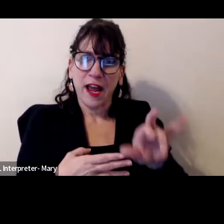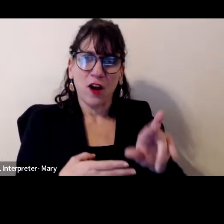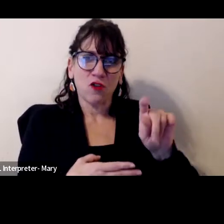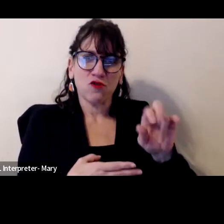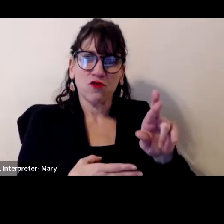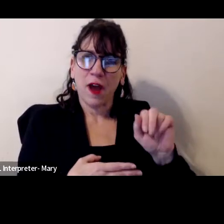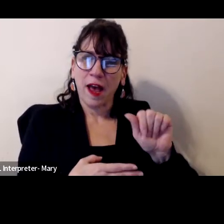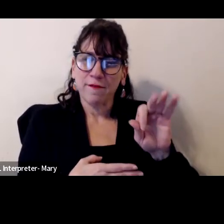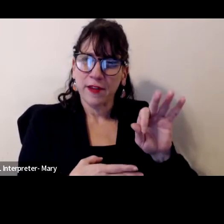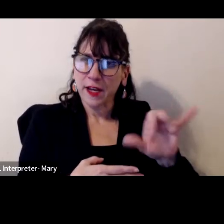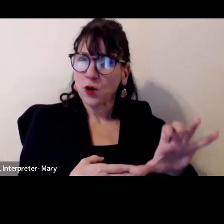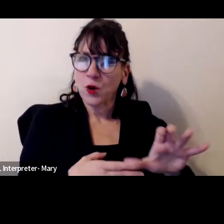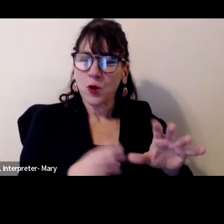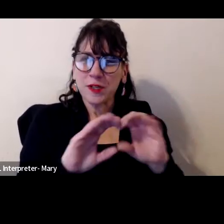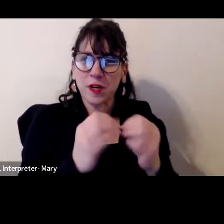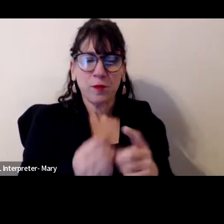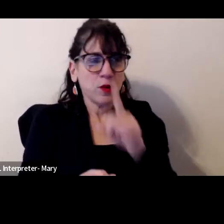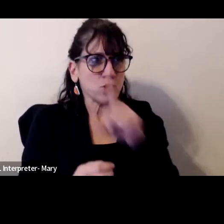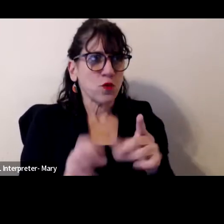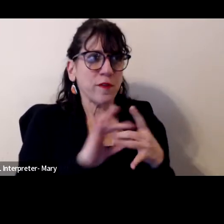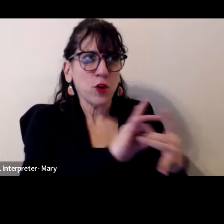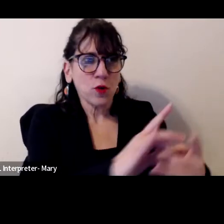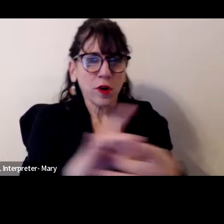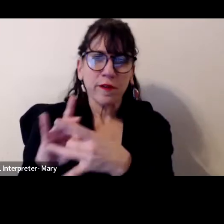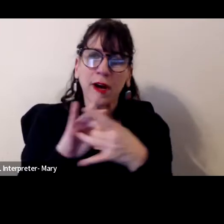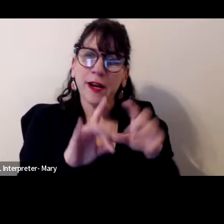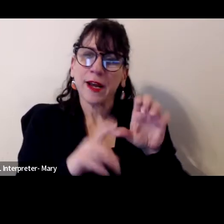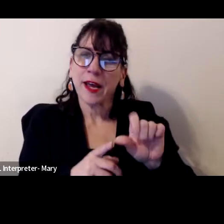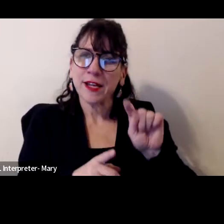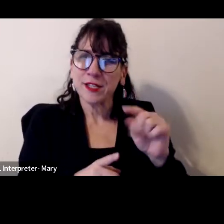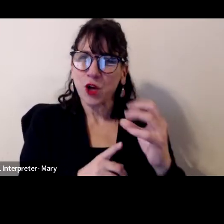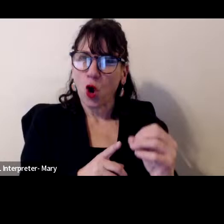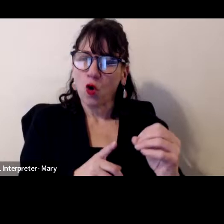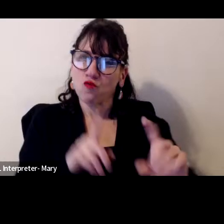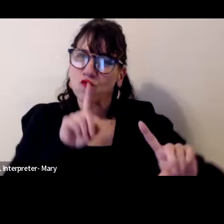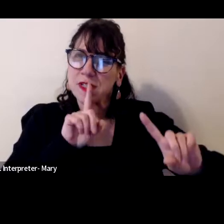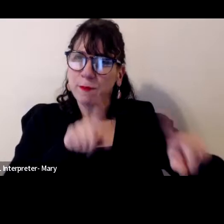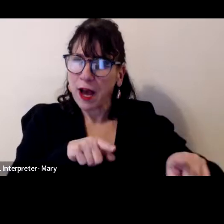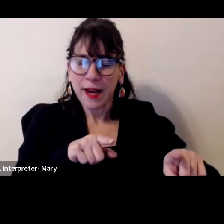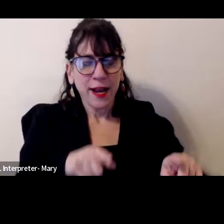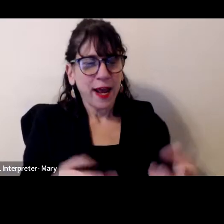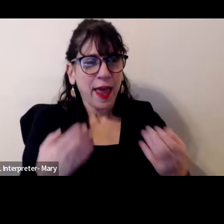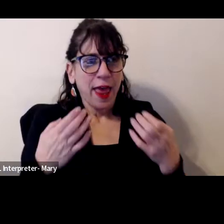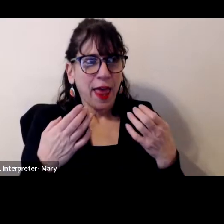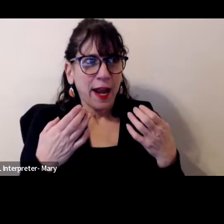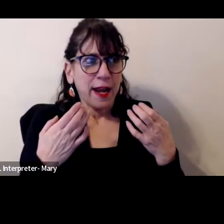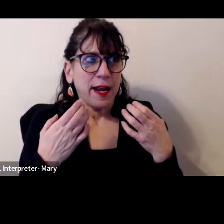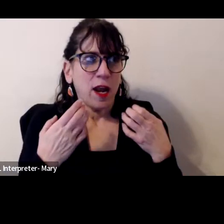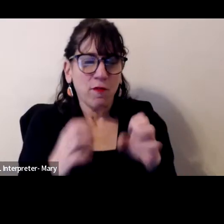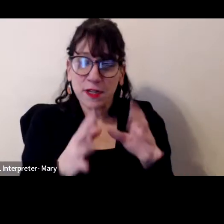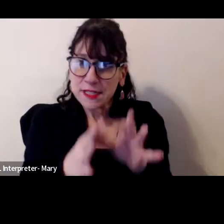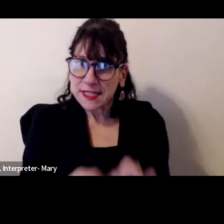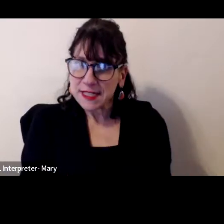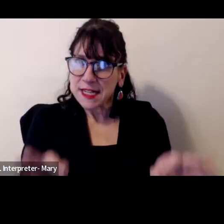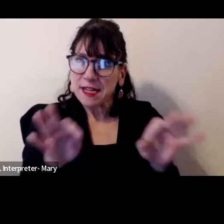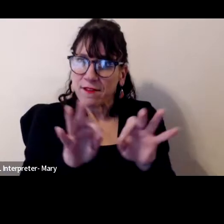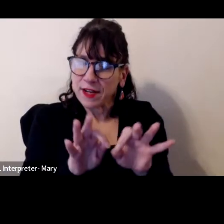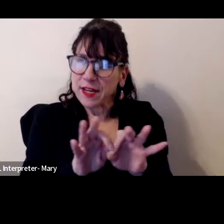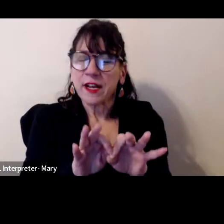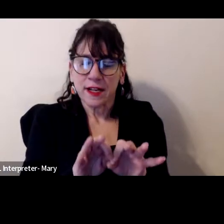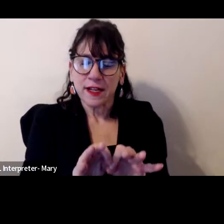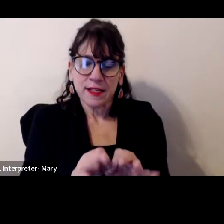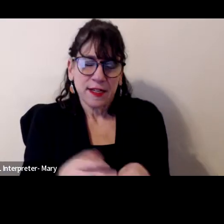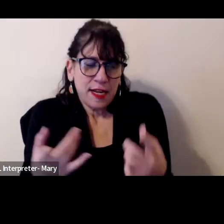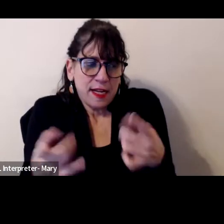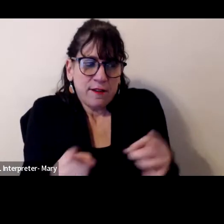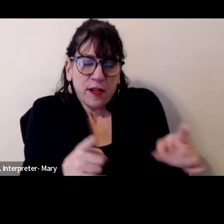organization and ensures a unified ATO response in an effort to significant incidents and other